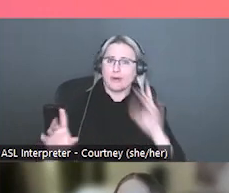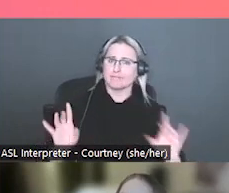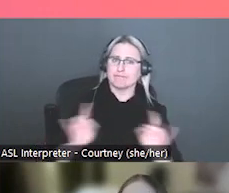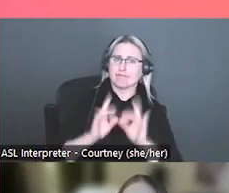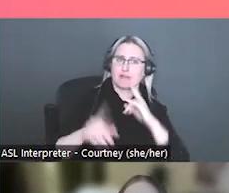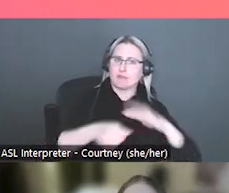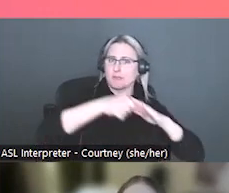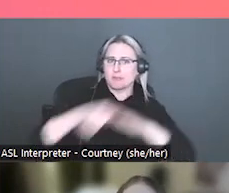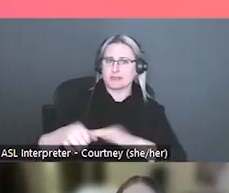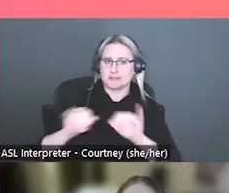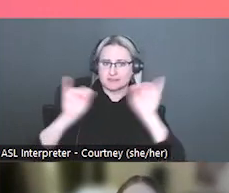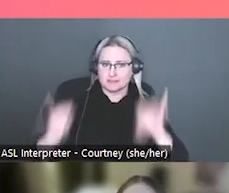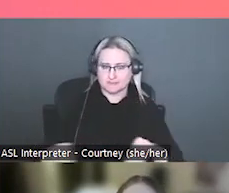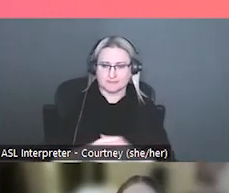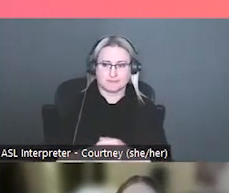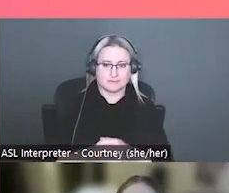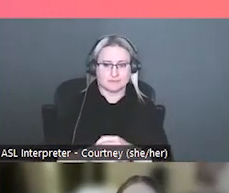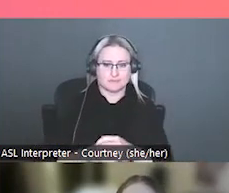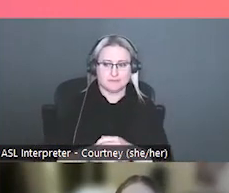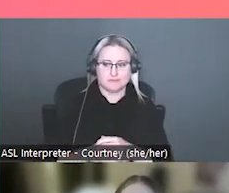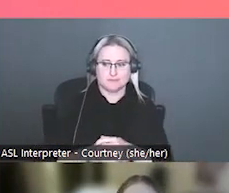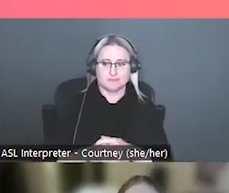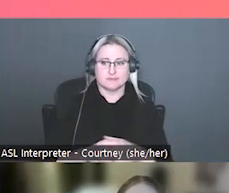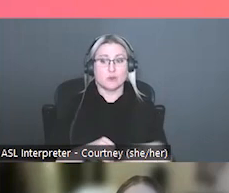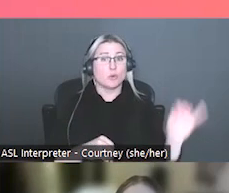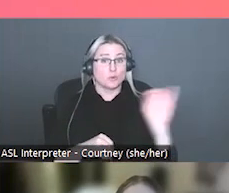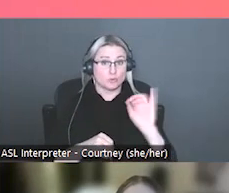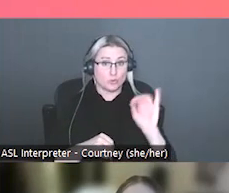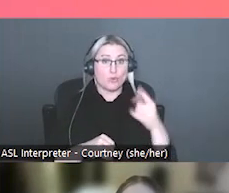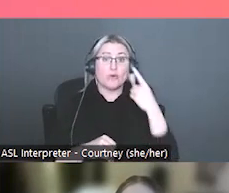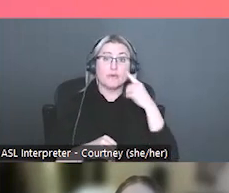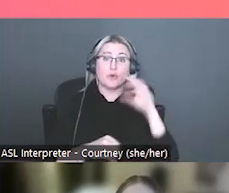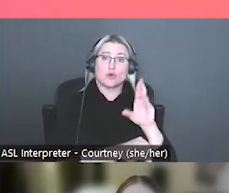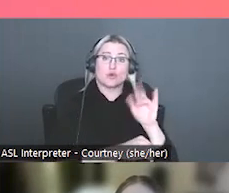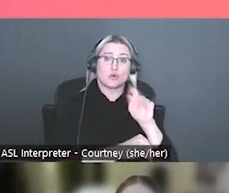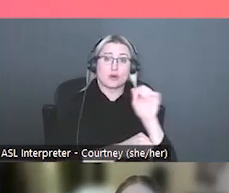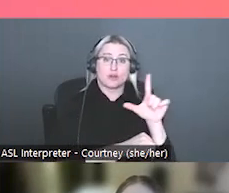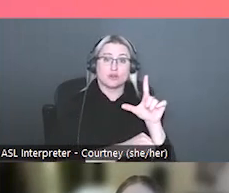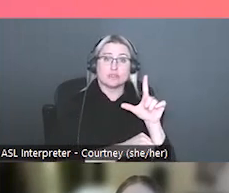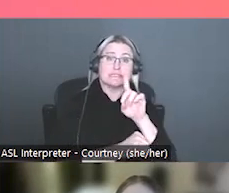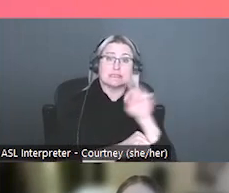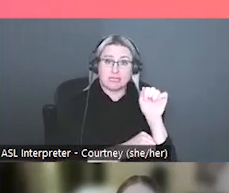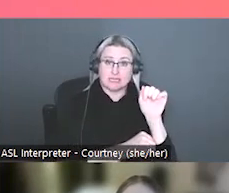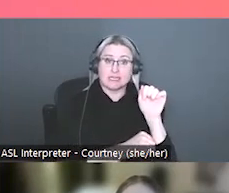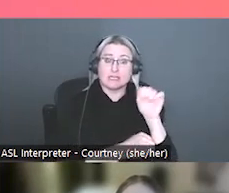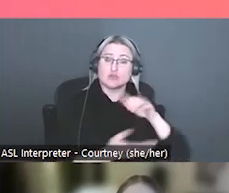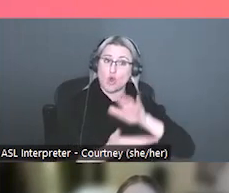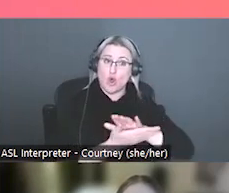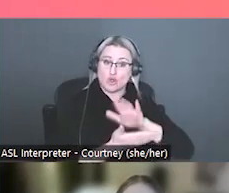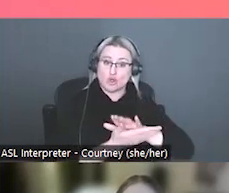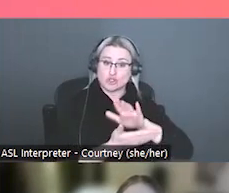oppressive systems. Additionally, in line with critical disability scholars Simi Litton and James Overbo,